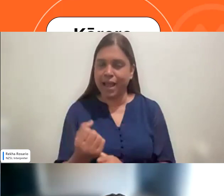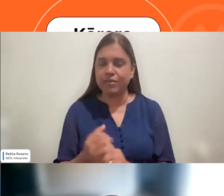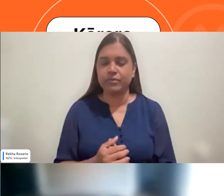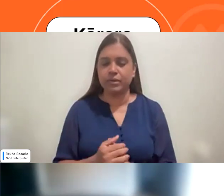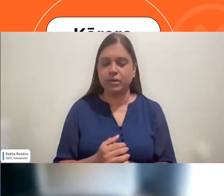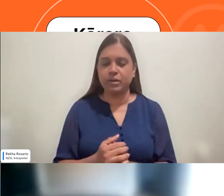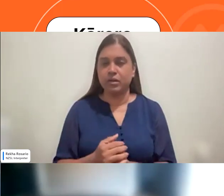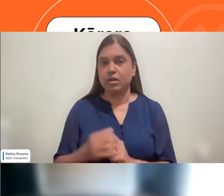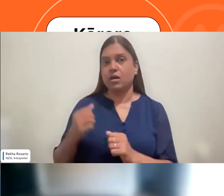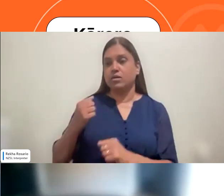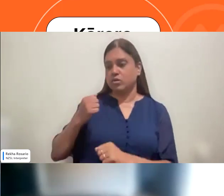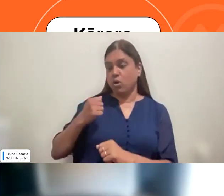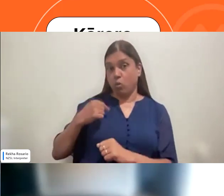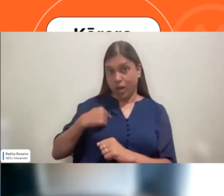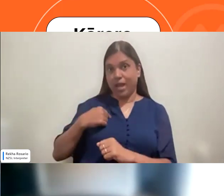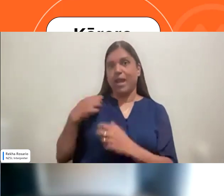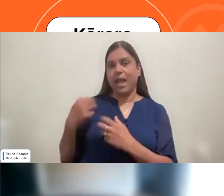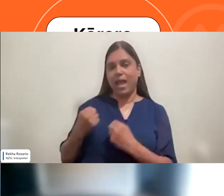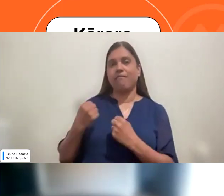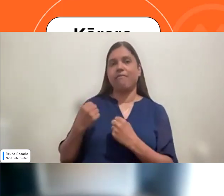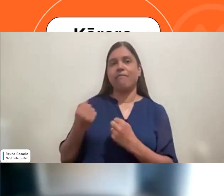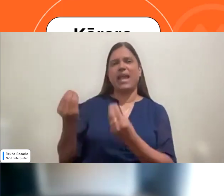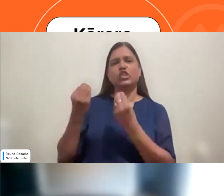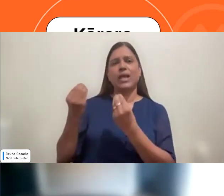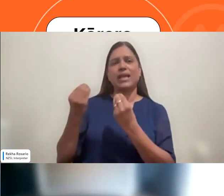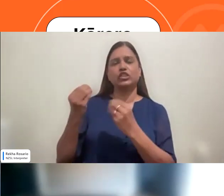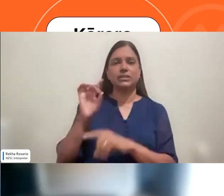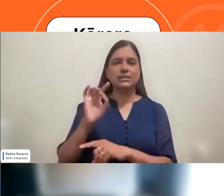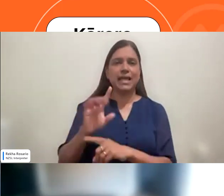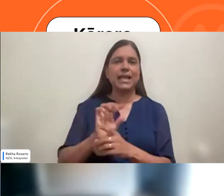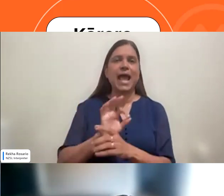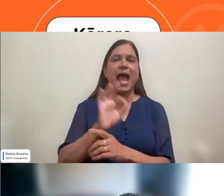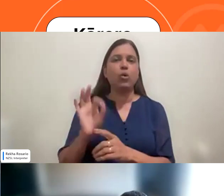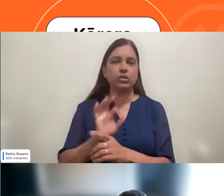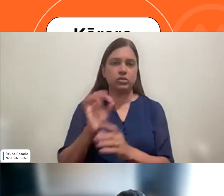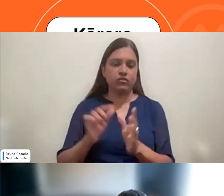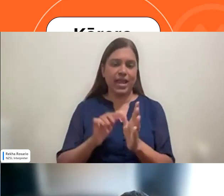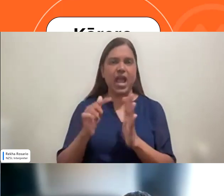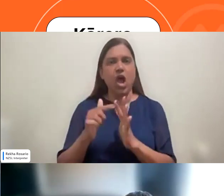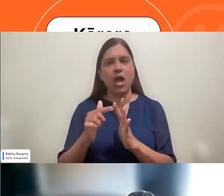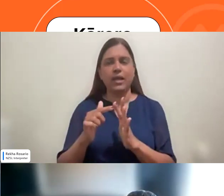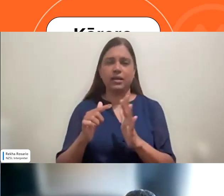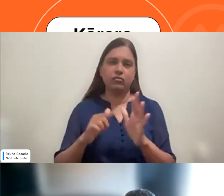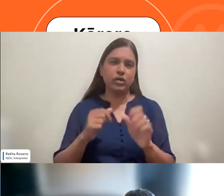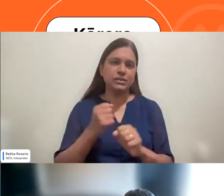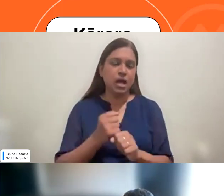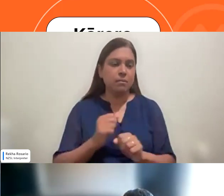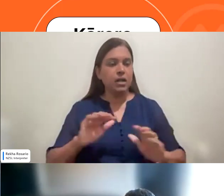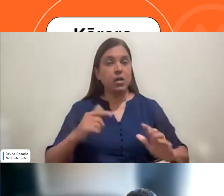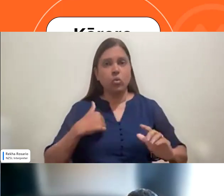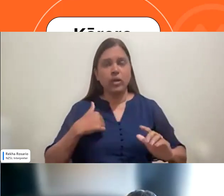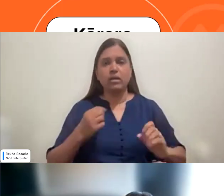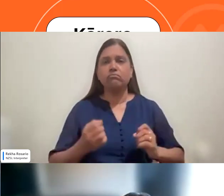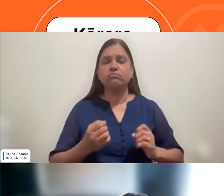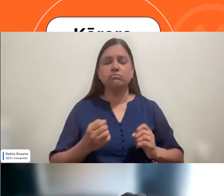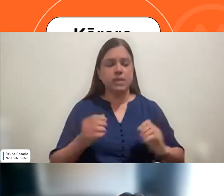have 10 hours of AI lessons on a range of topics. We have like an introductory session where we talk about